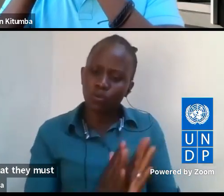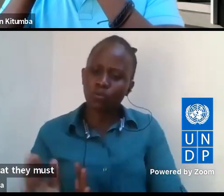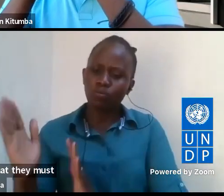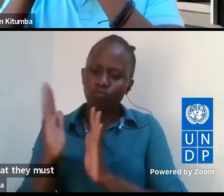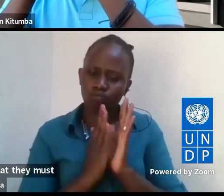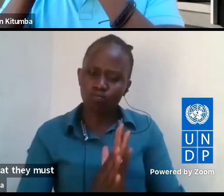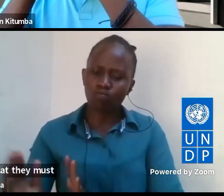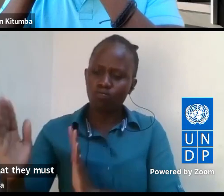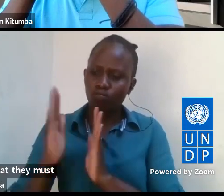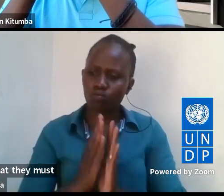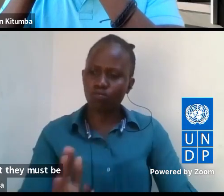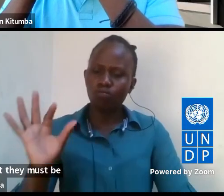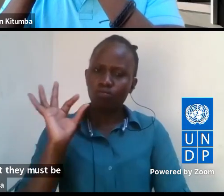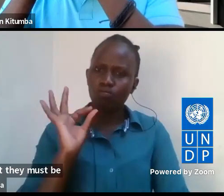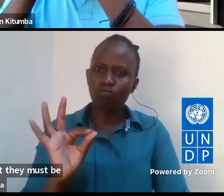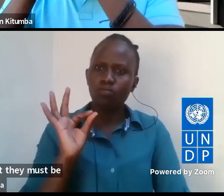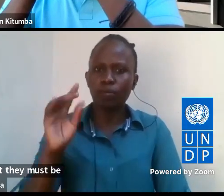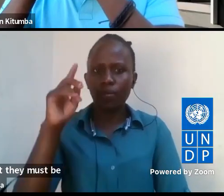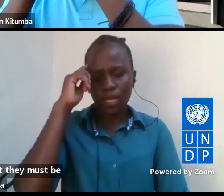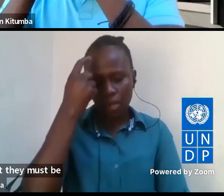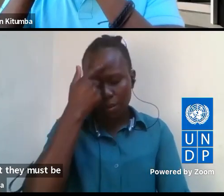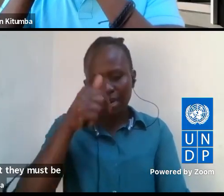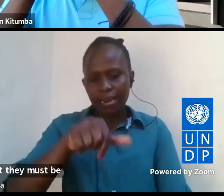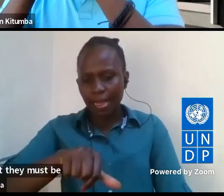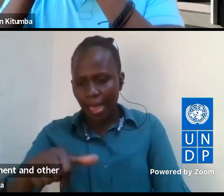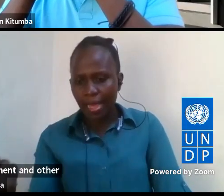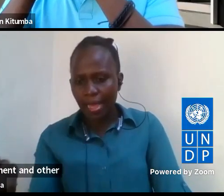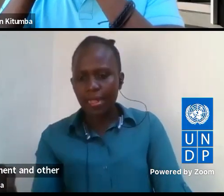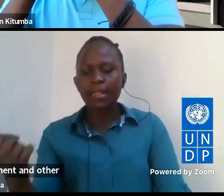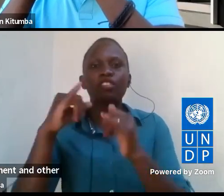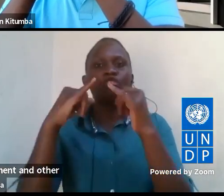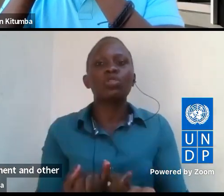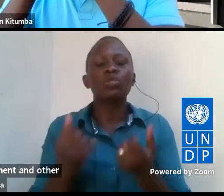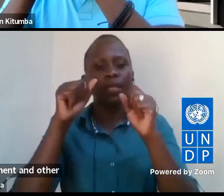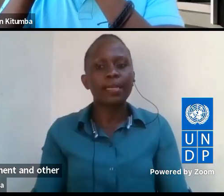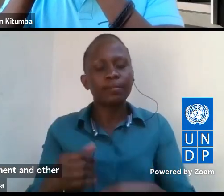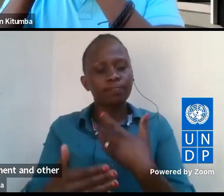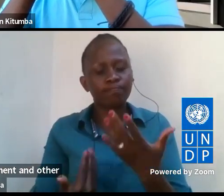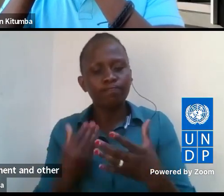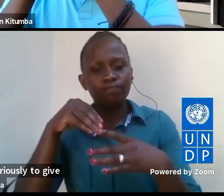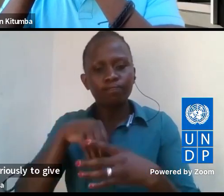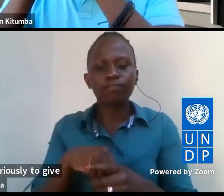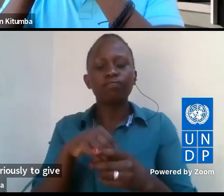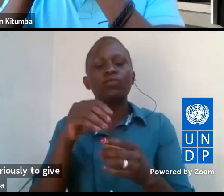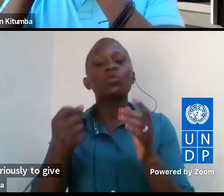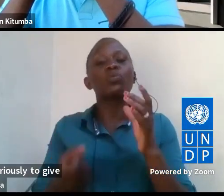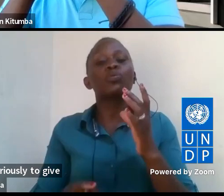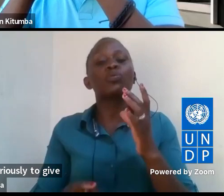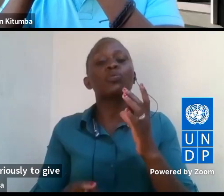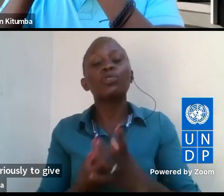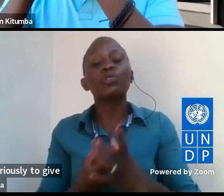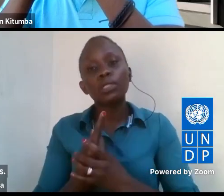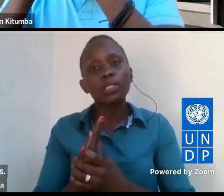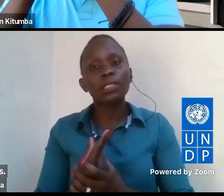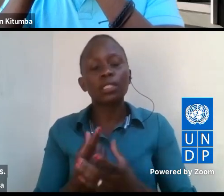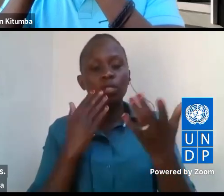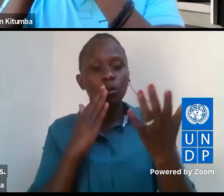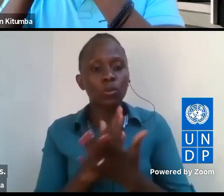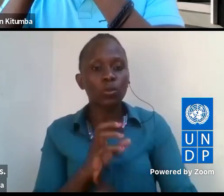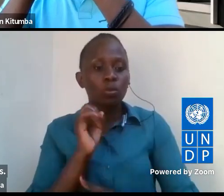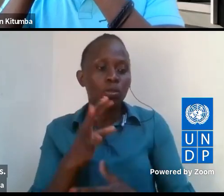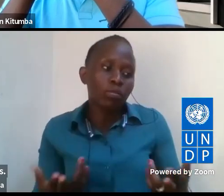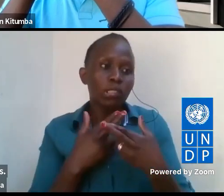that government and other institutions can actually take them seriously to give them these opportunities. Obviously, when you're starting a startup in tech, it's a